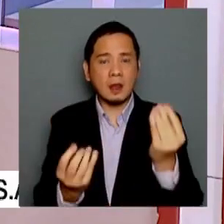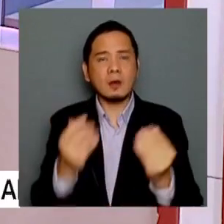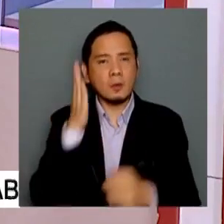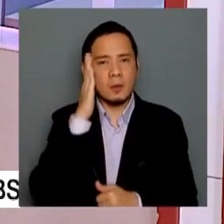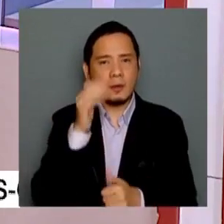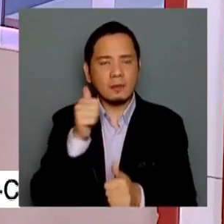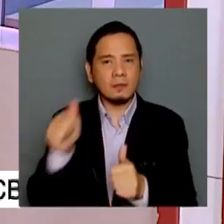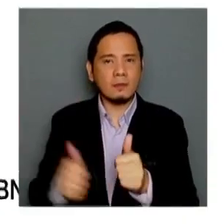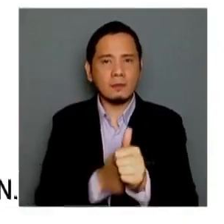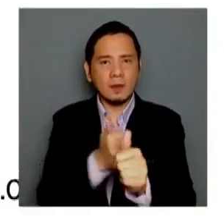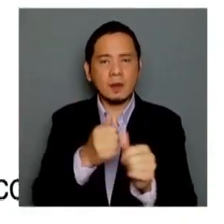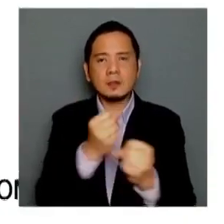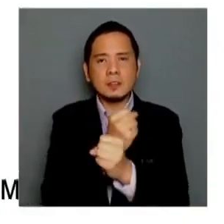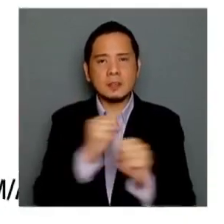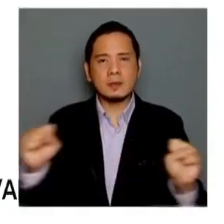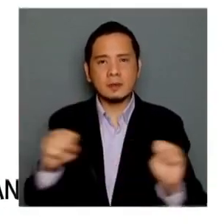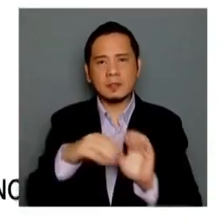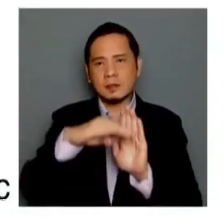over to you.